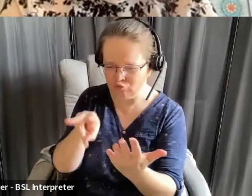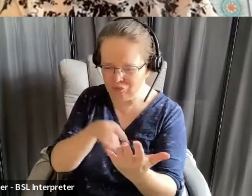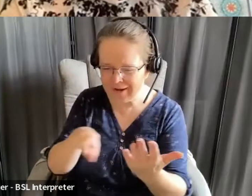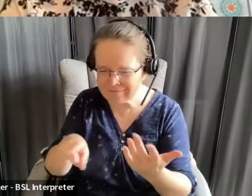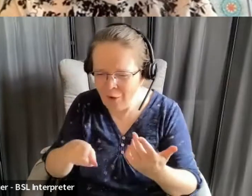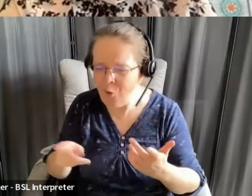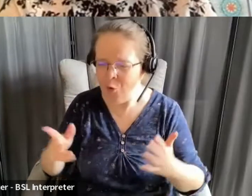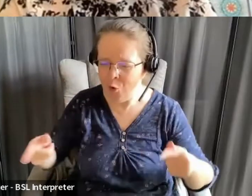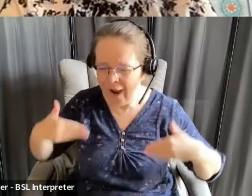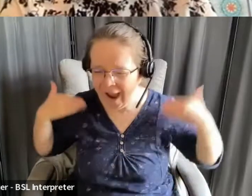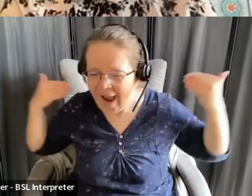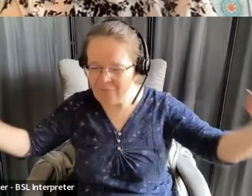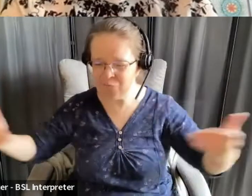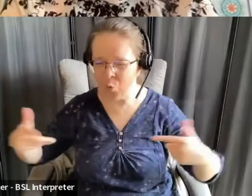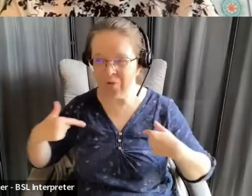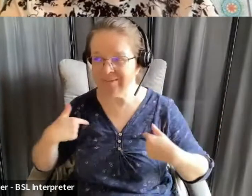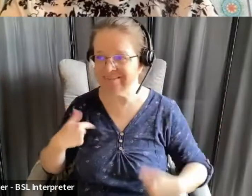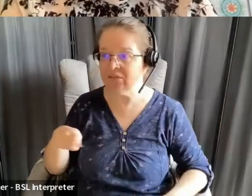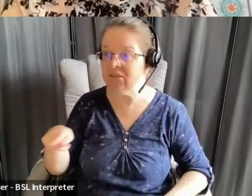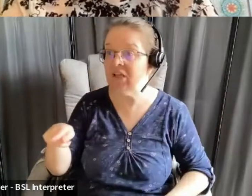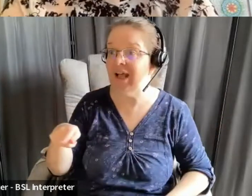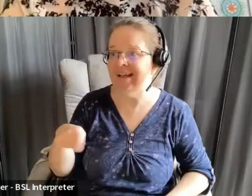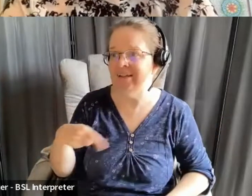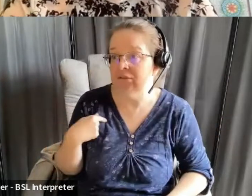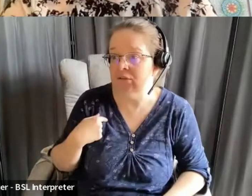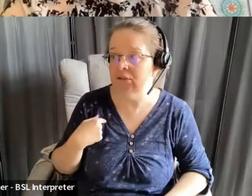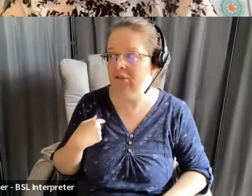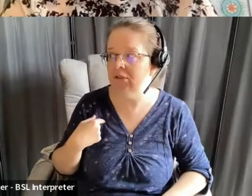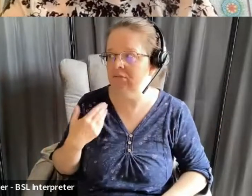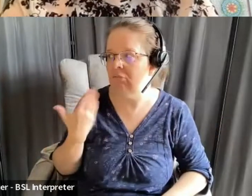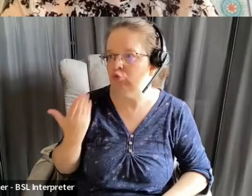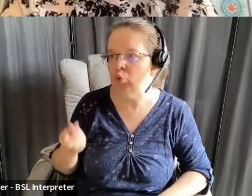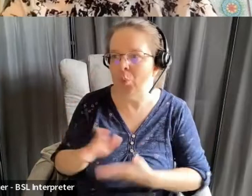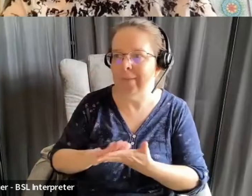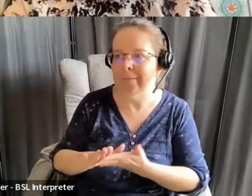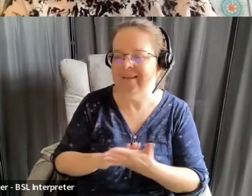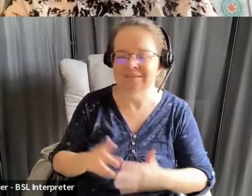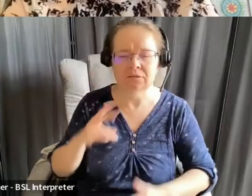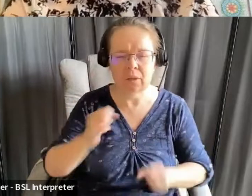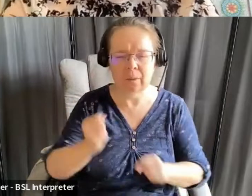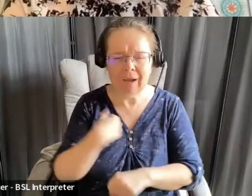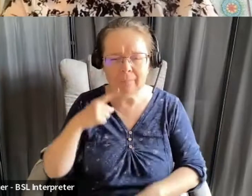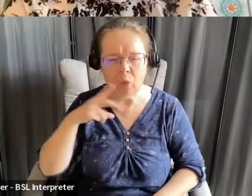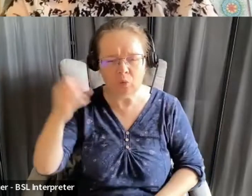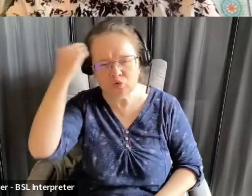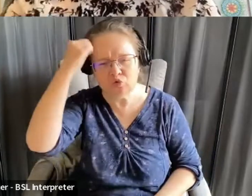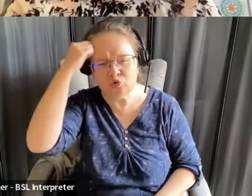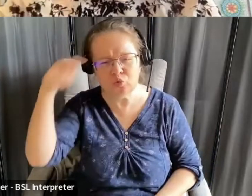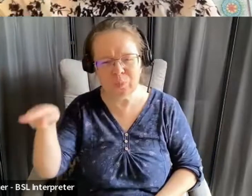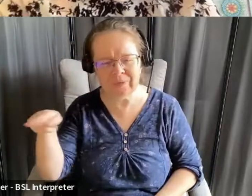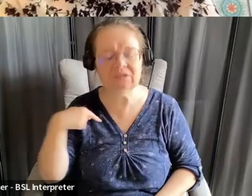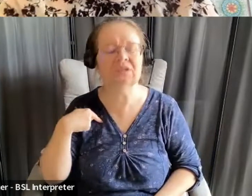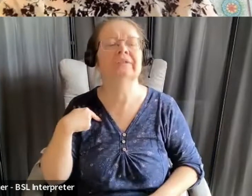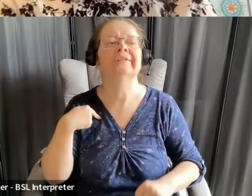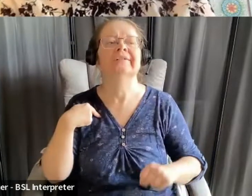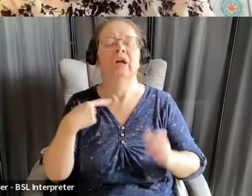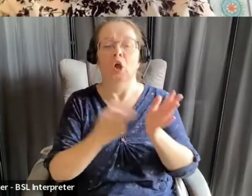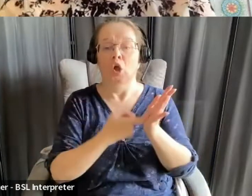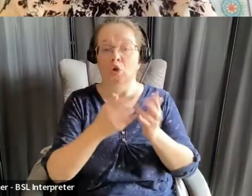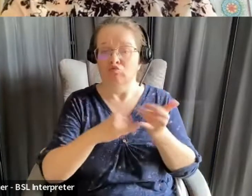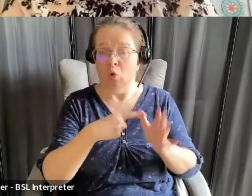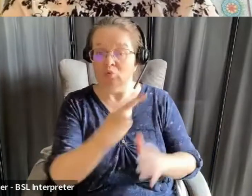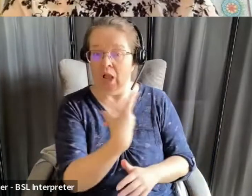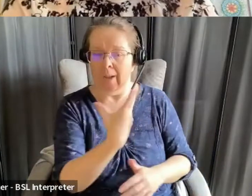this, and this, and I'll be going, I don't really know what that is, and I'd look really stupid. So me and Rosa had a couple of sessions together, and